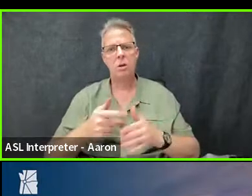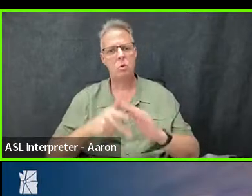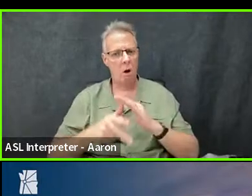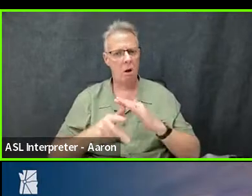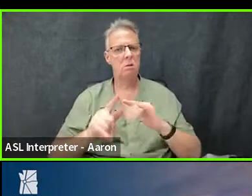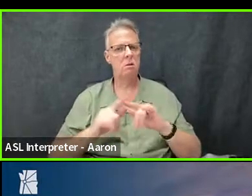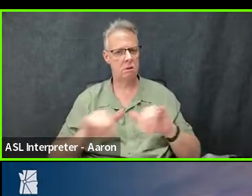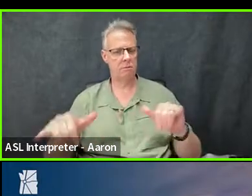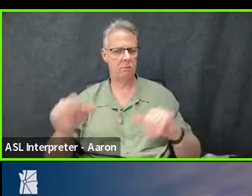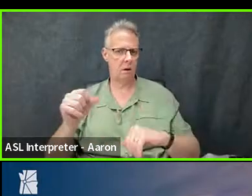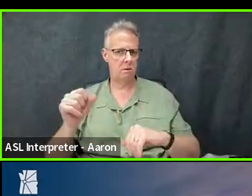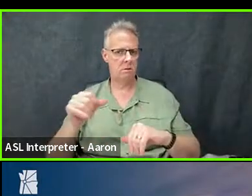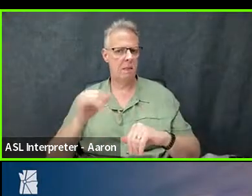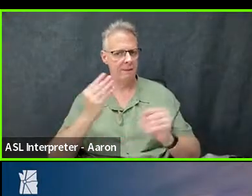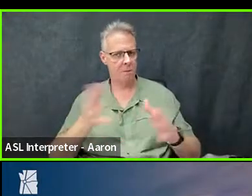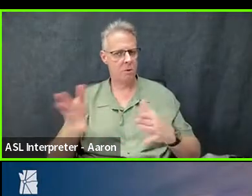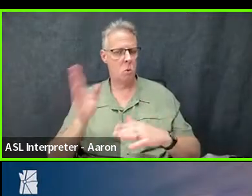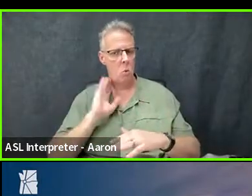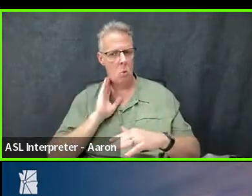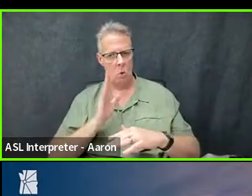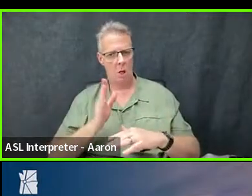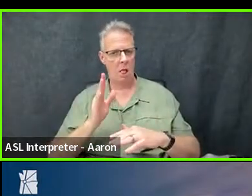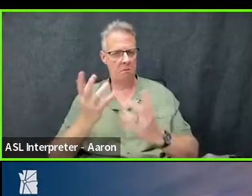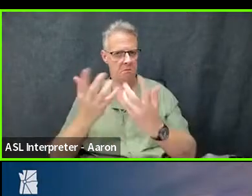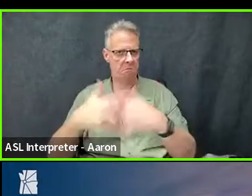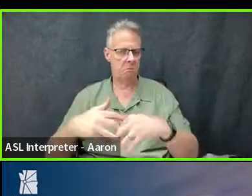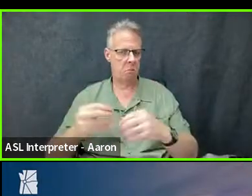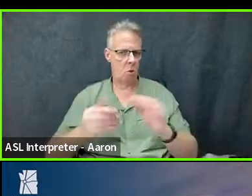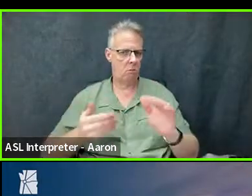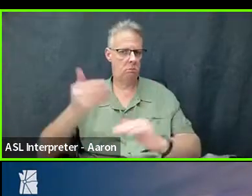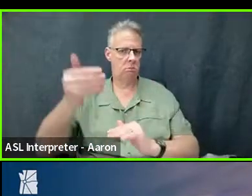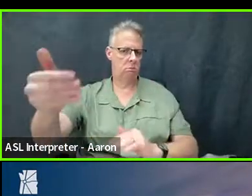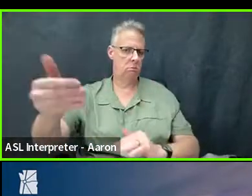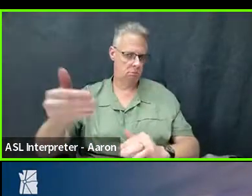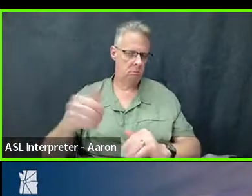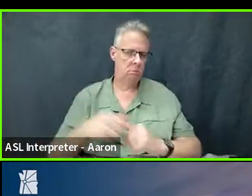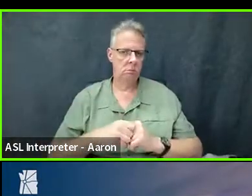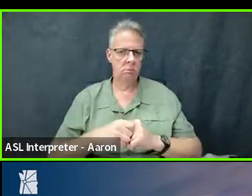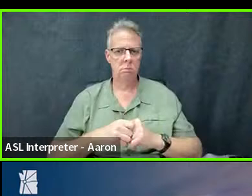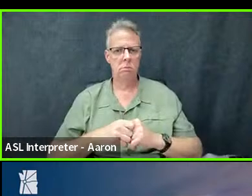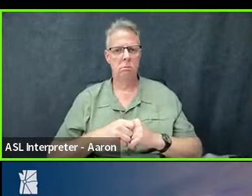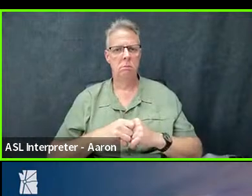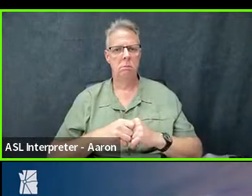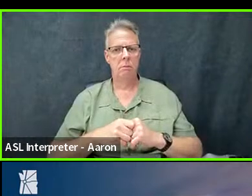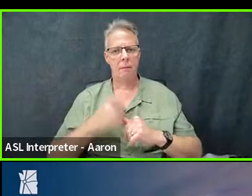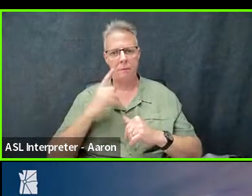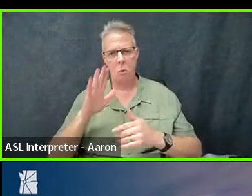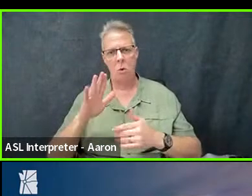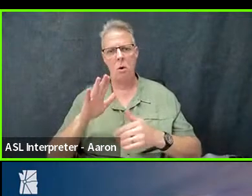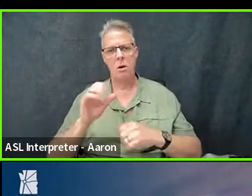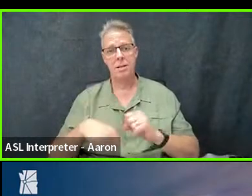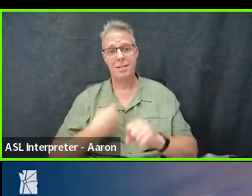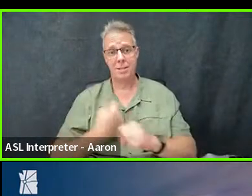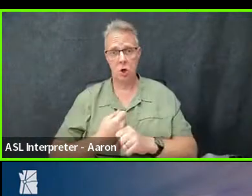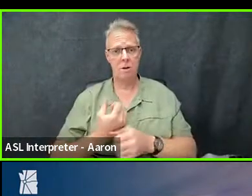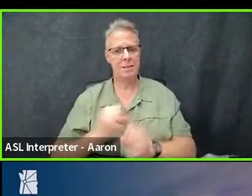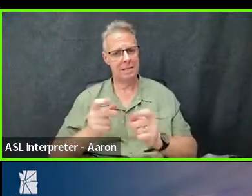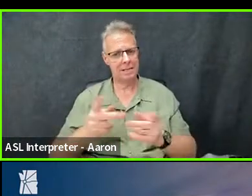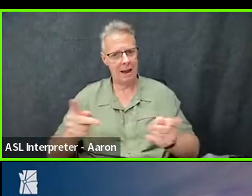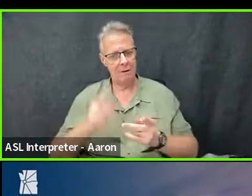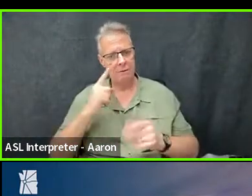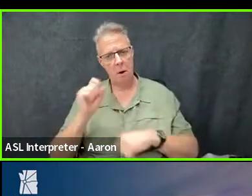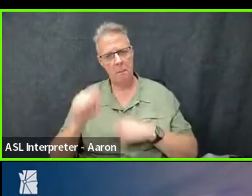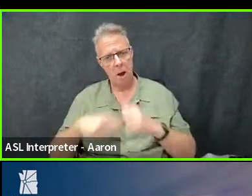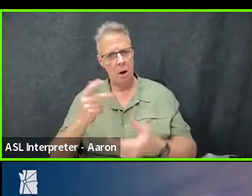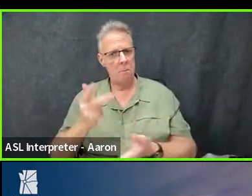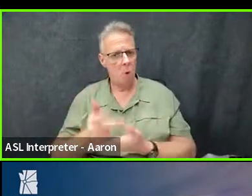but those information will be kind of worked out further in details, and secure bike parking, other features